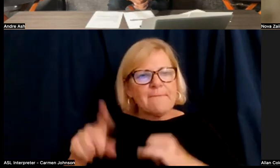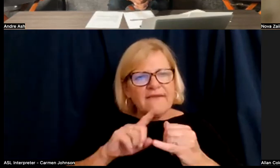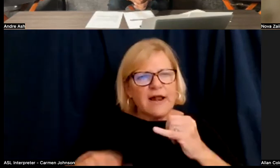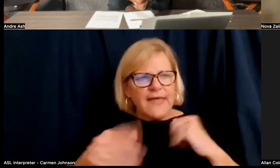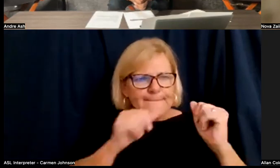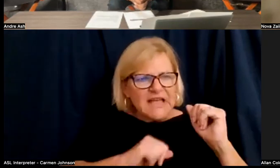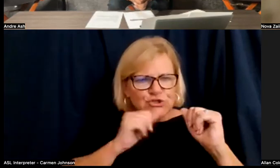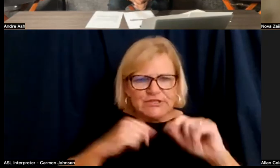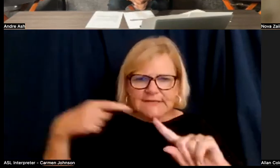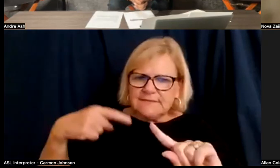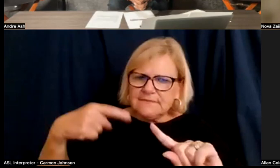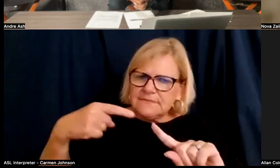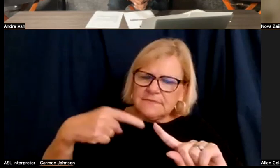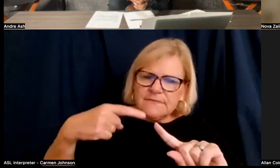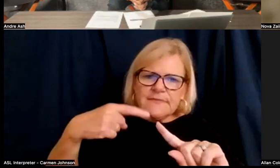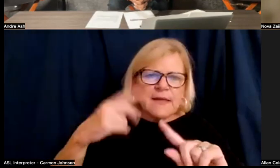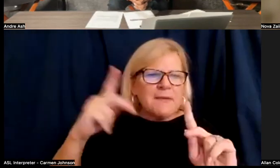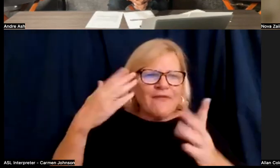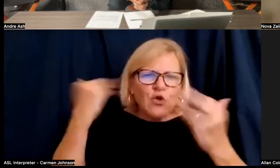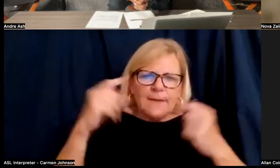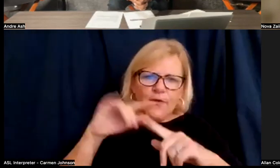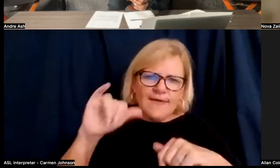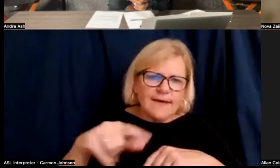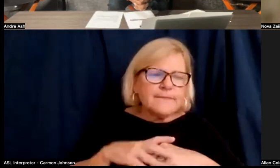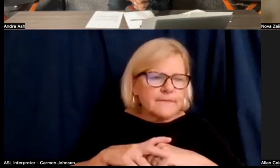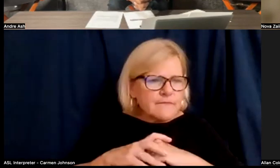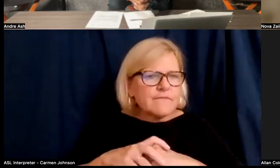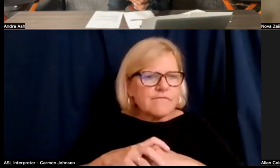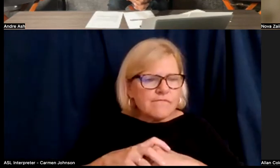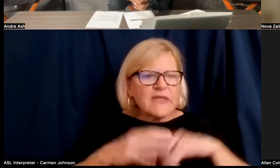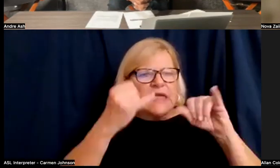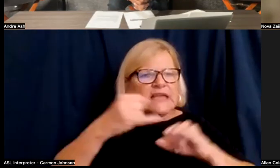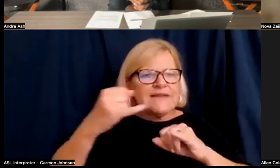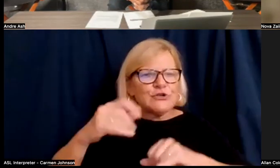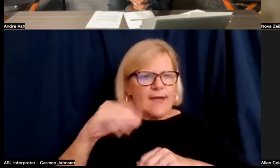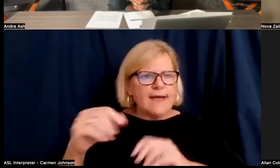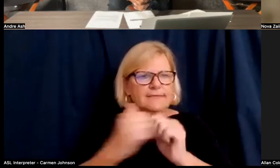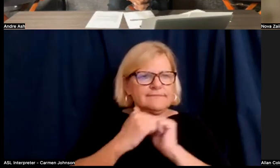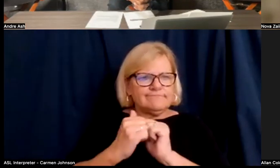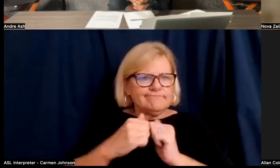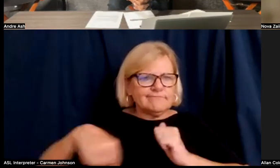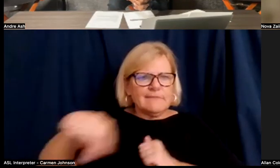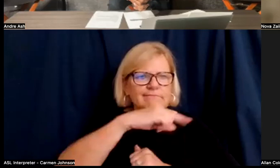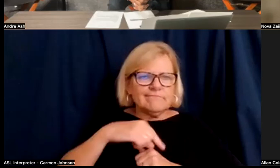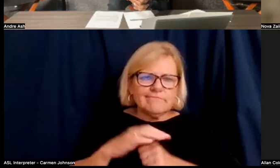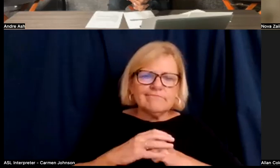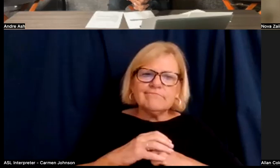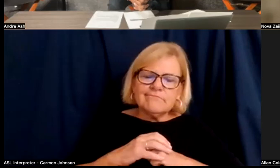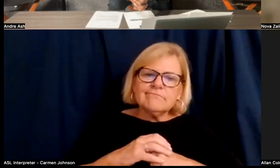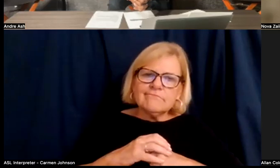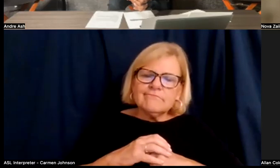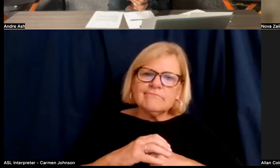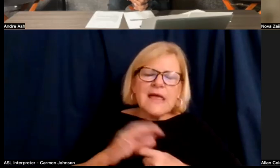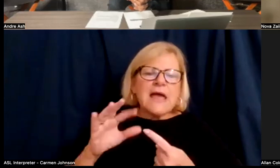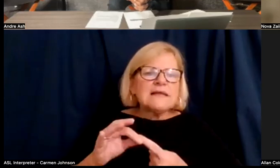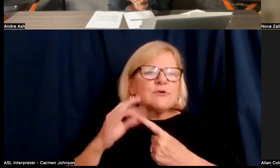patience is just often something that's forgotten, you know, both individually and kind of collectively. And especially